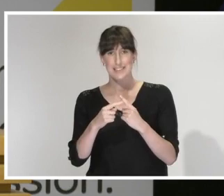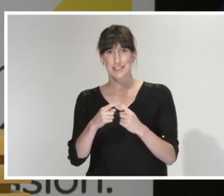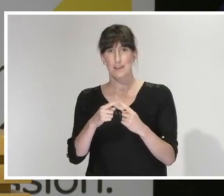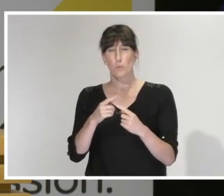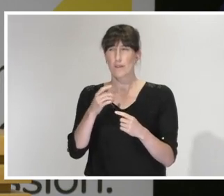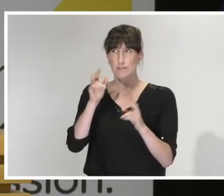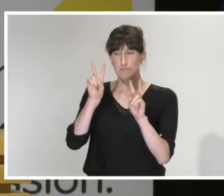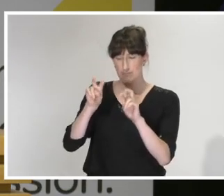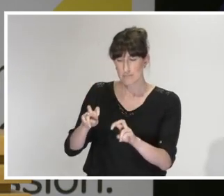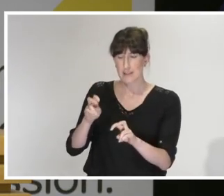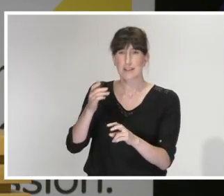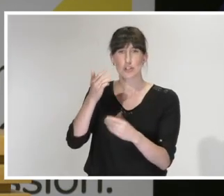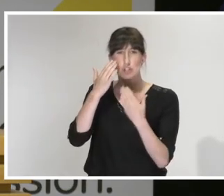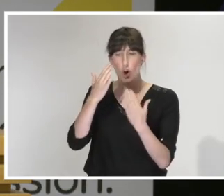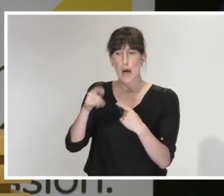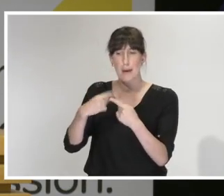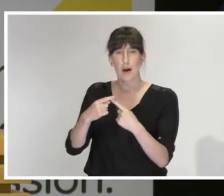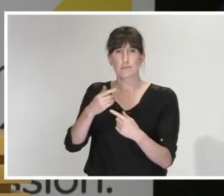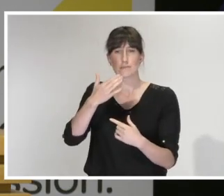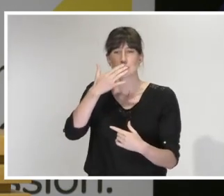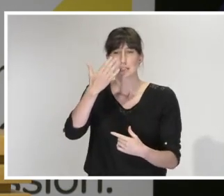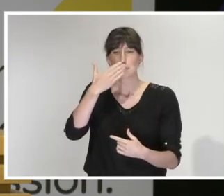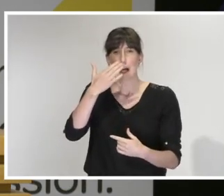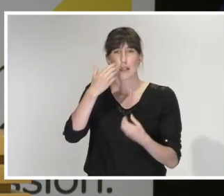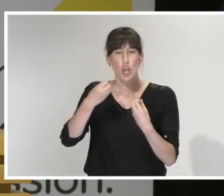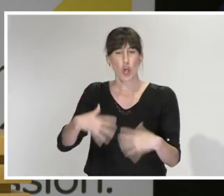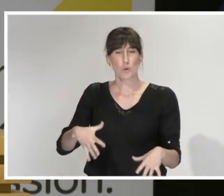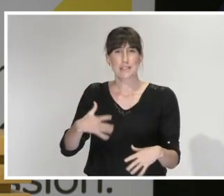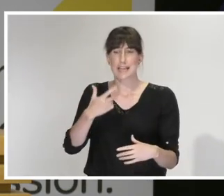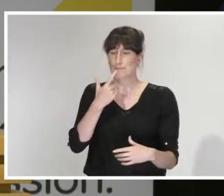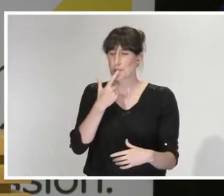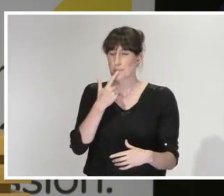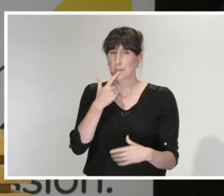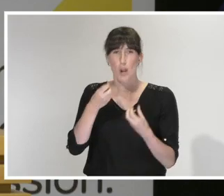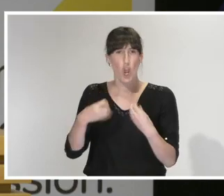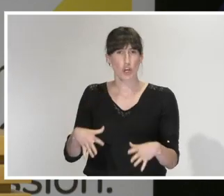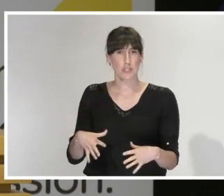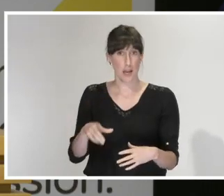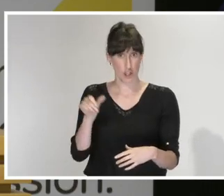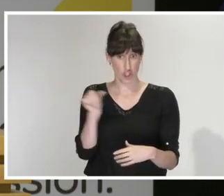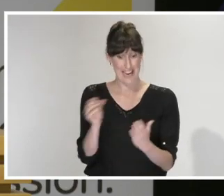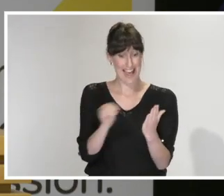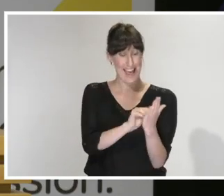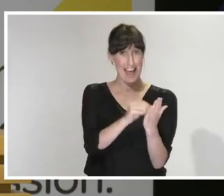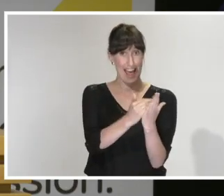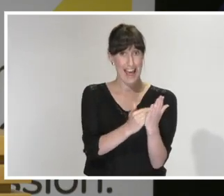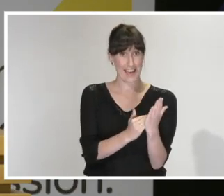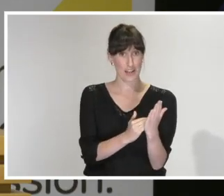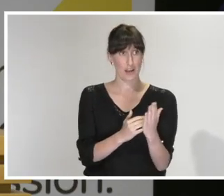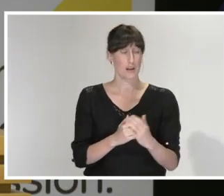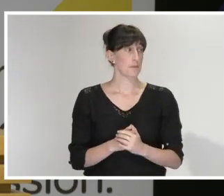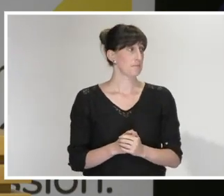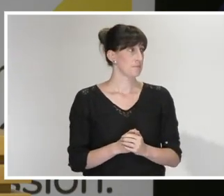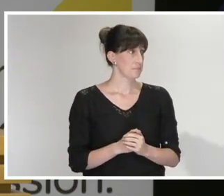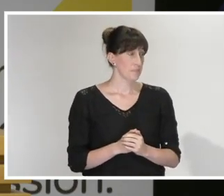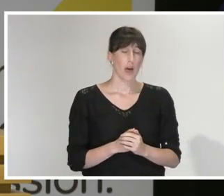enough information to know just quite what the significance is of the loss of smell. I'm pleased and I think it's good that it's been added as one of the cluster